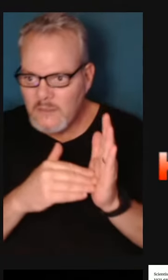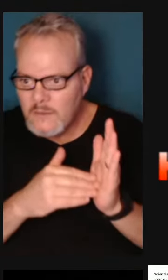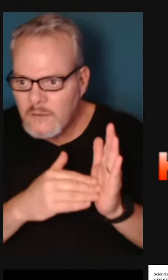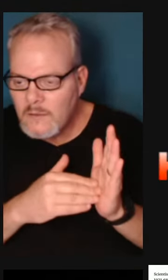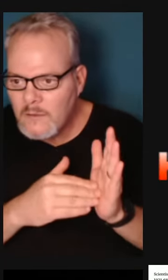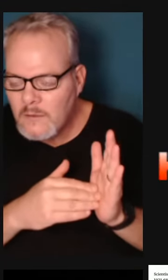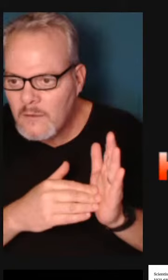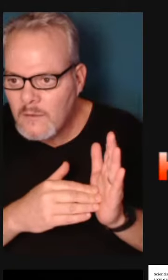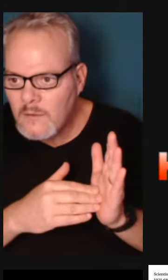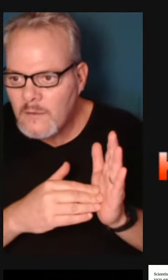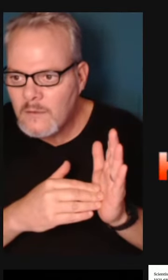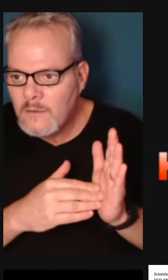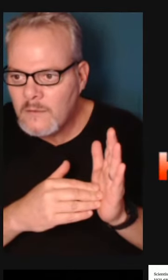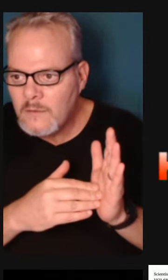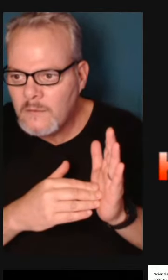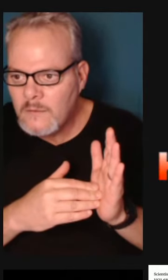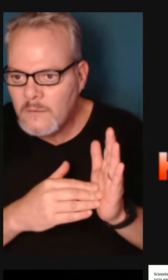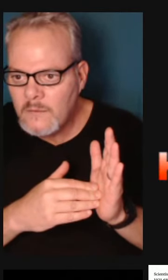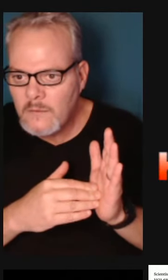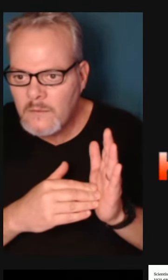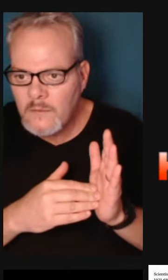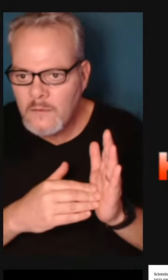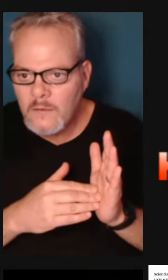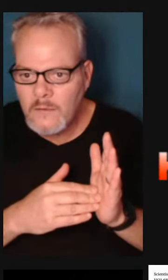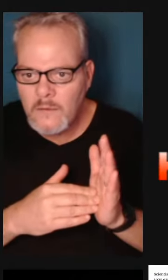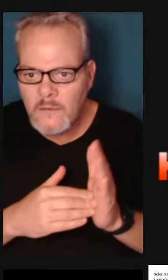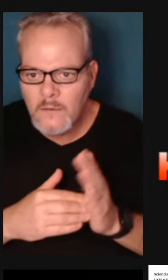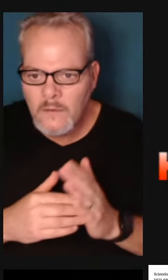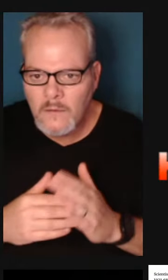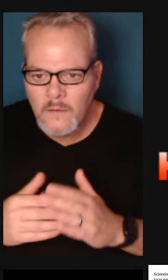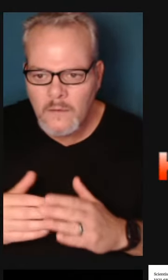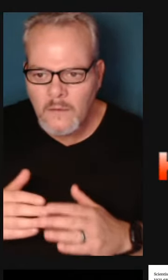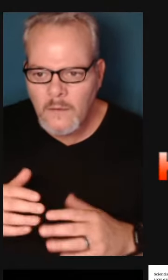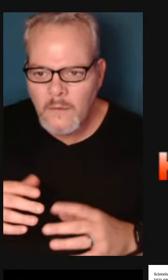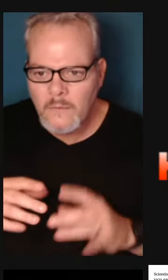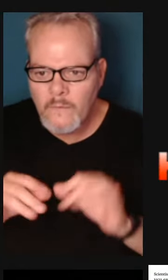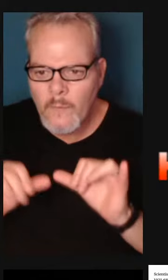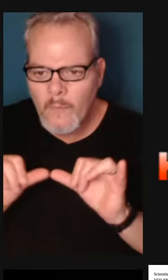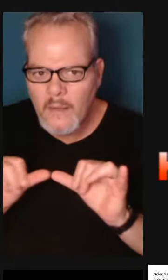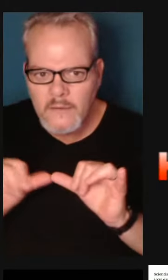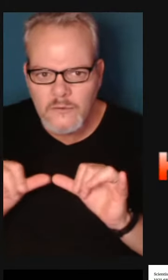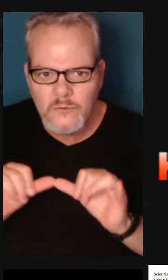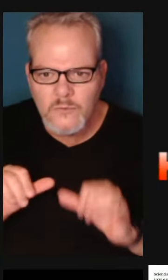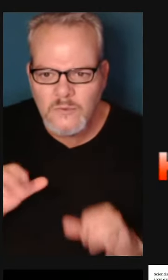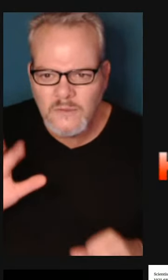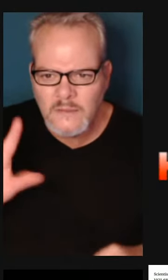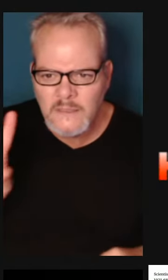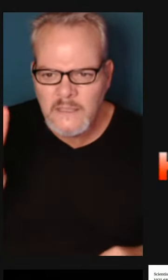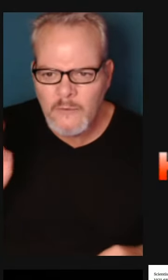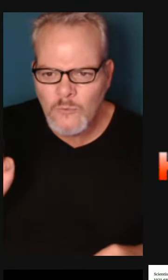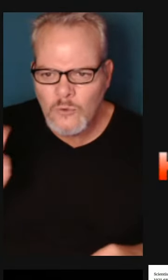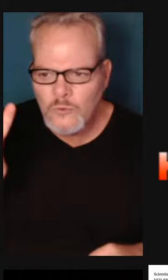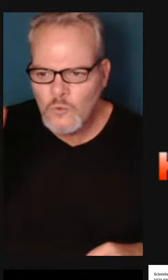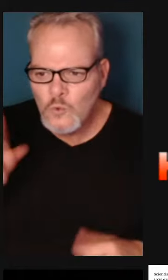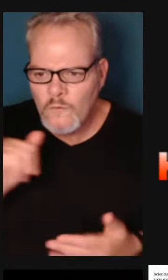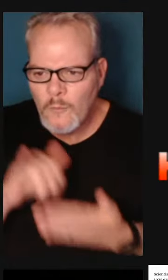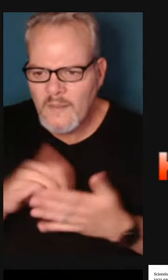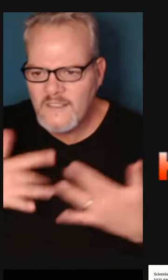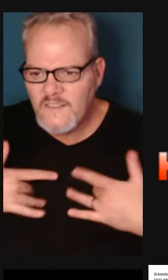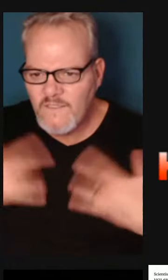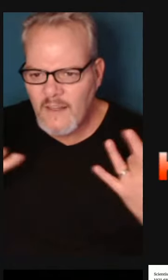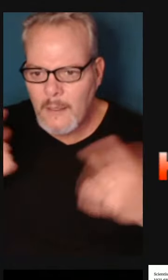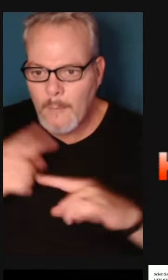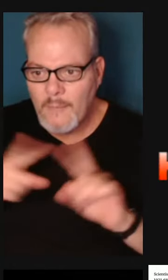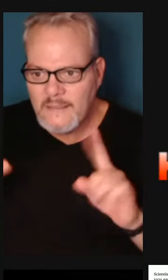the initial determination of a magnitude 7.2 for this event. But since then, we've gone and measured